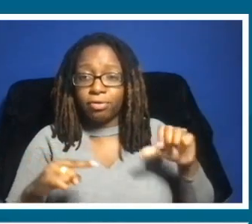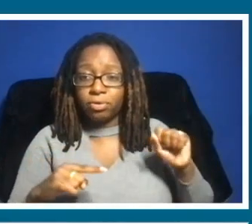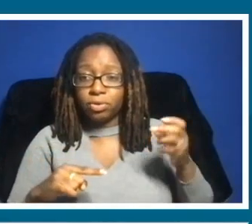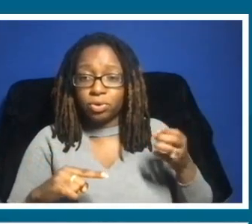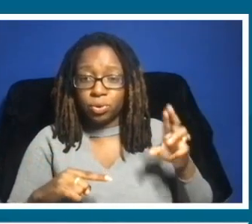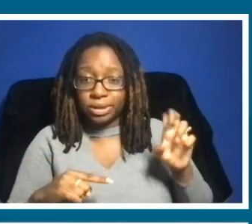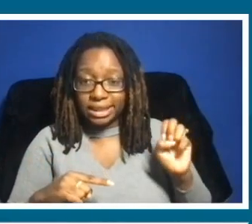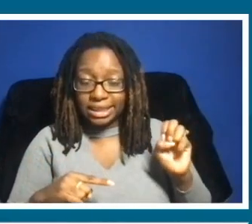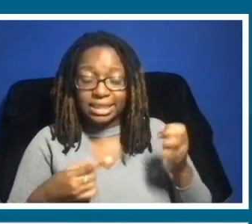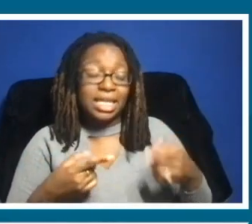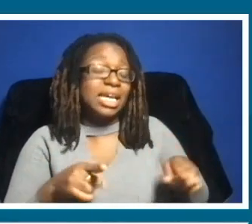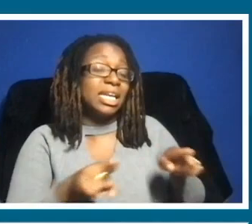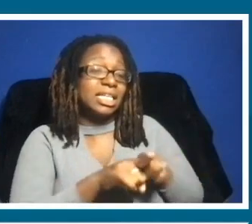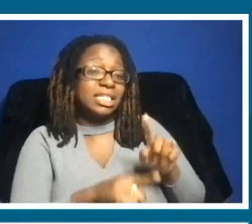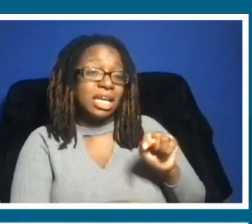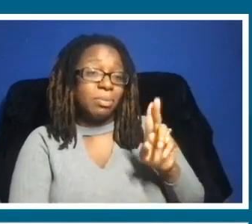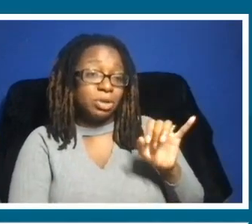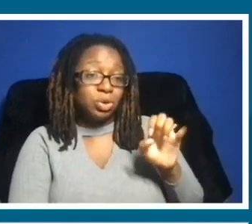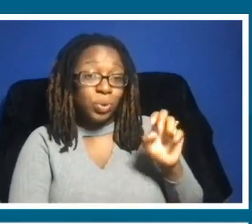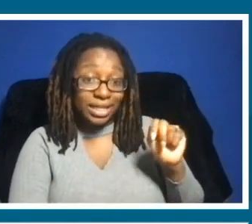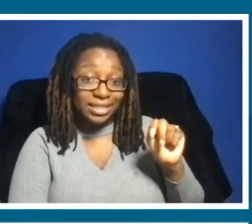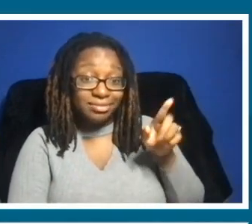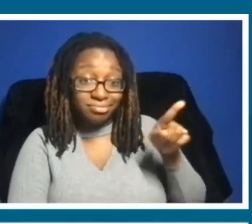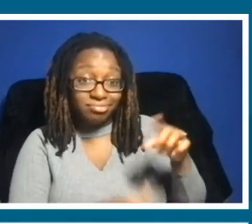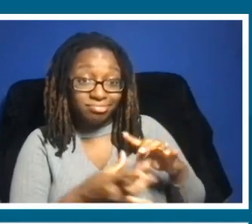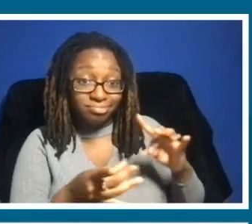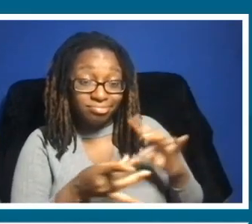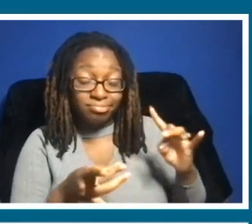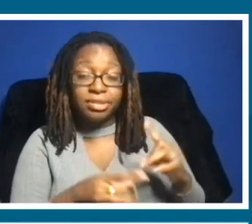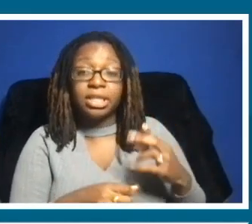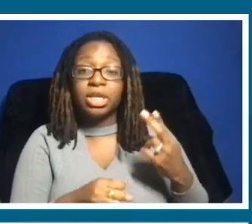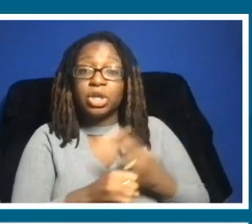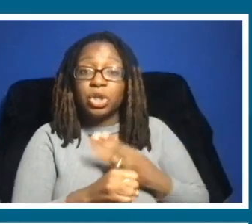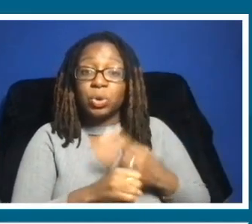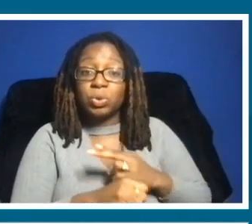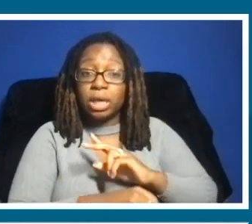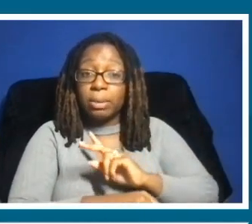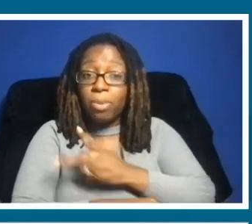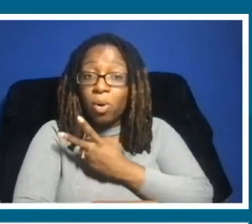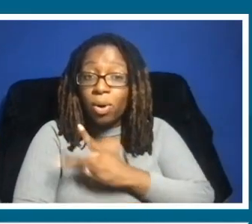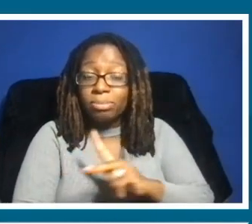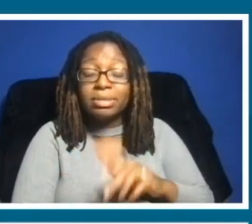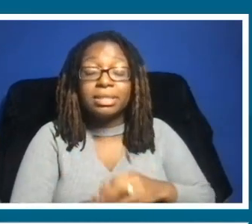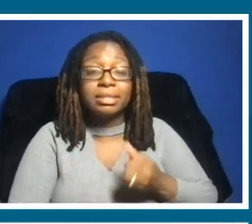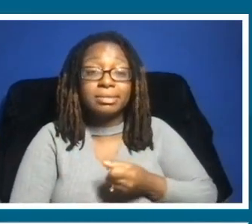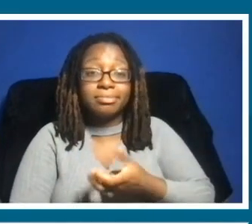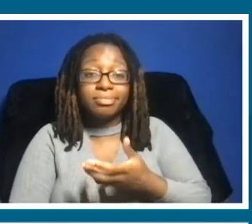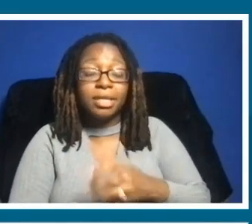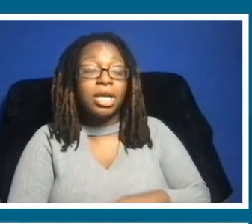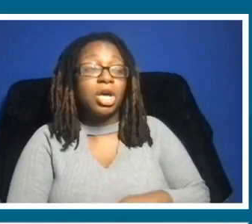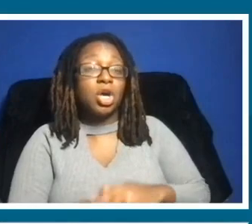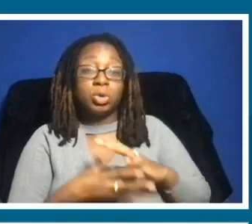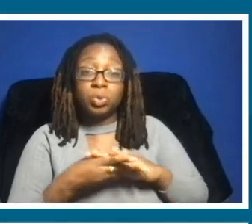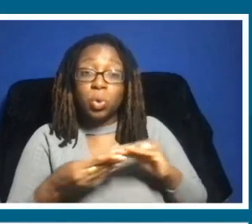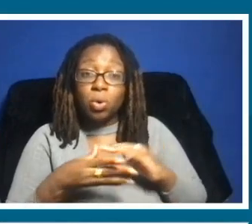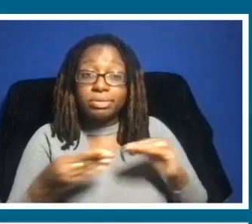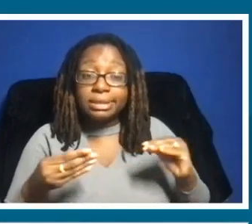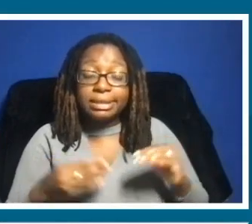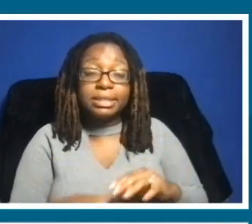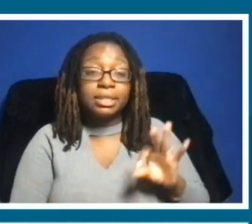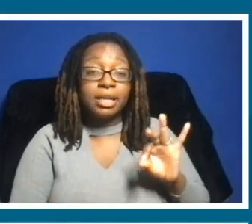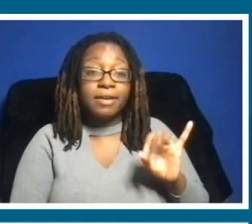Tuyen that by using poems and stories and fiction as sources